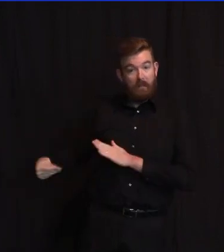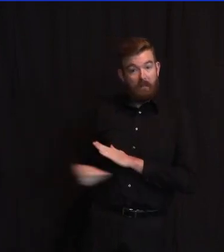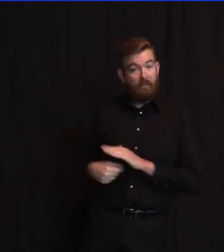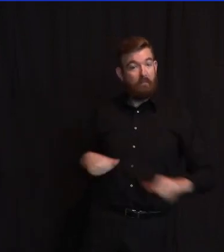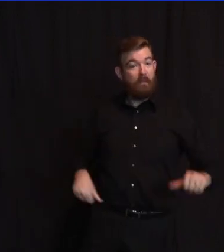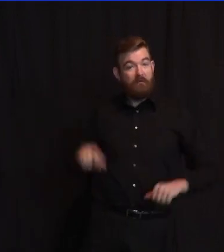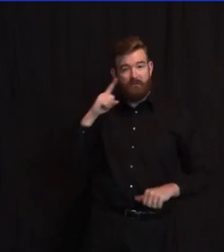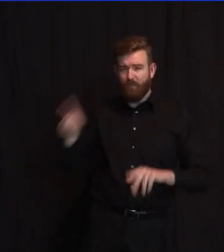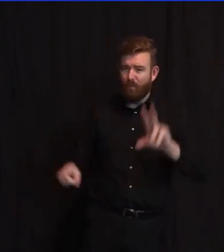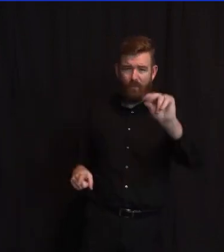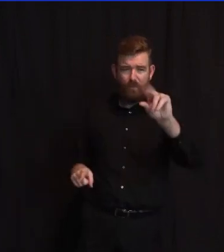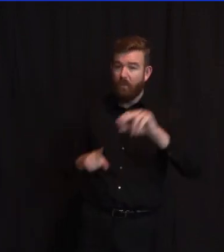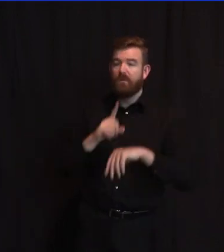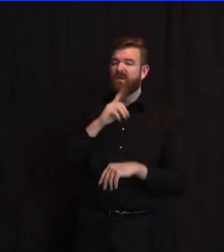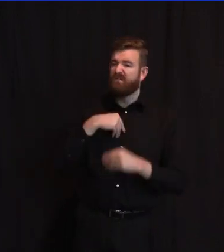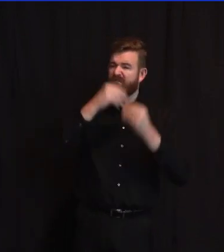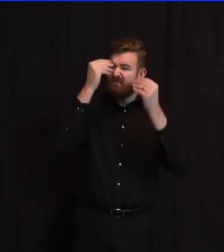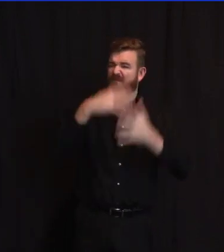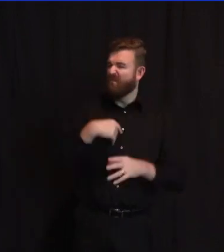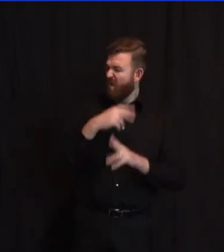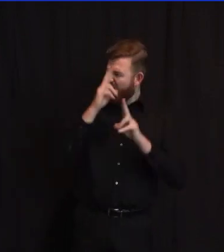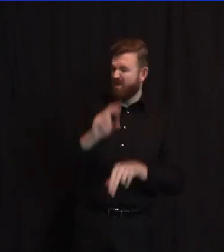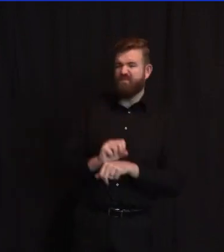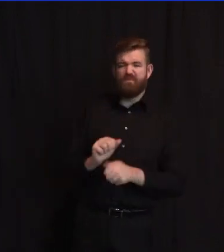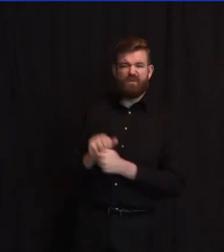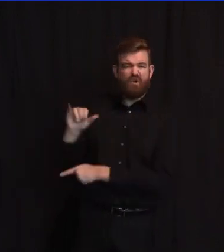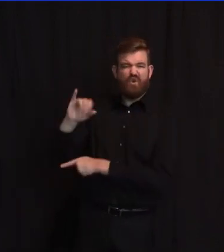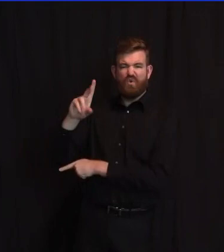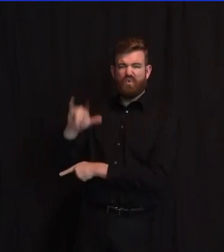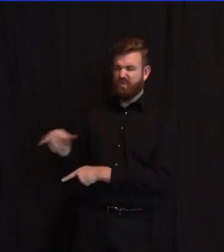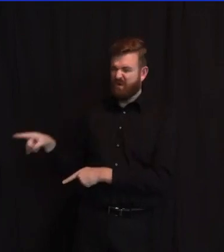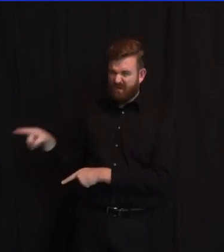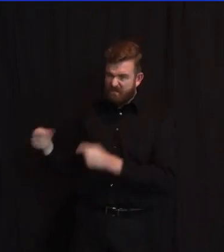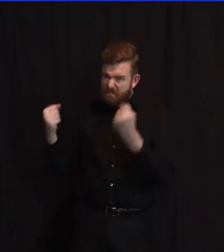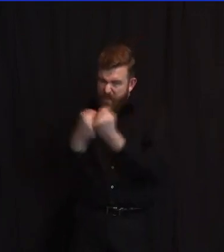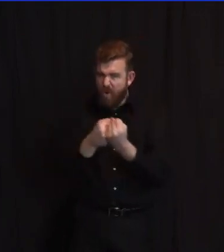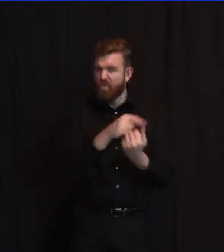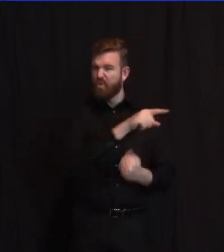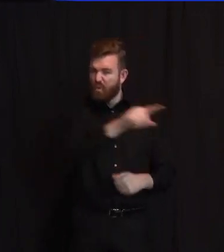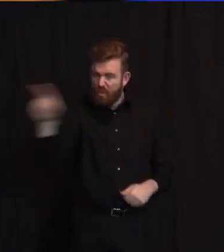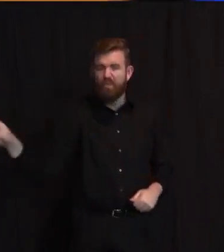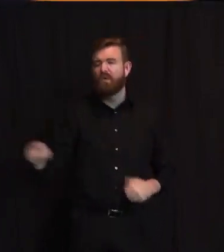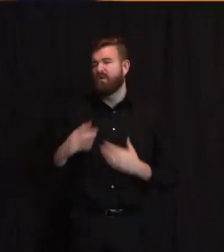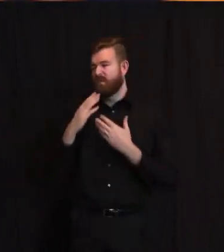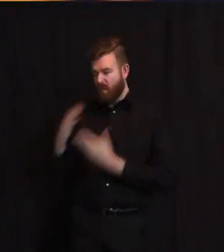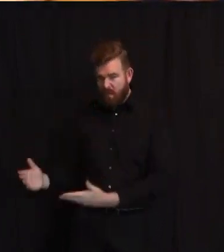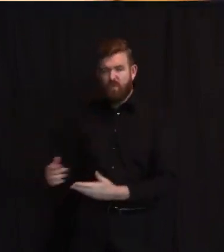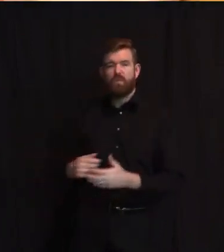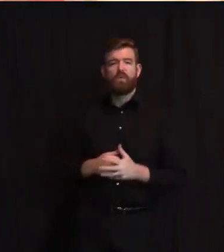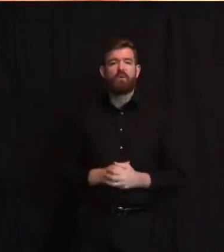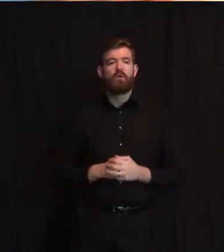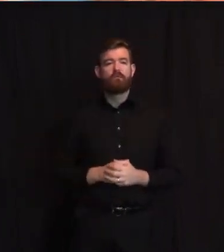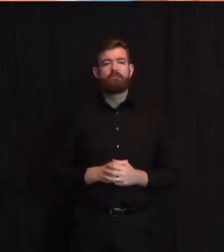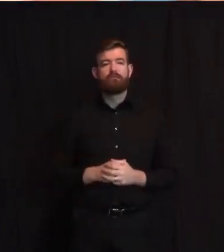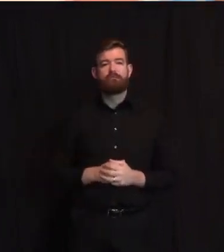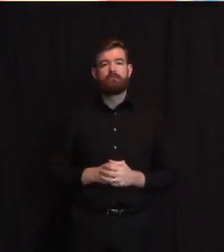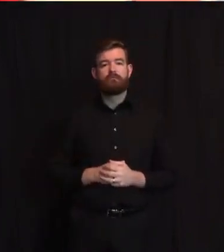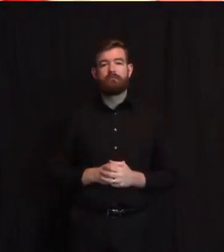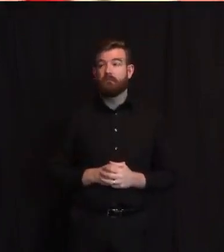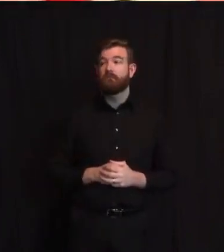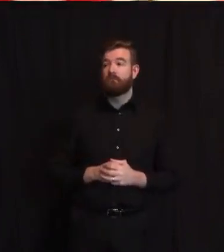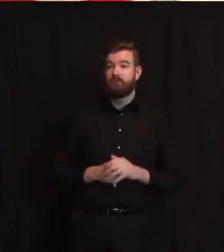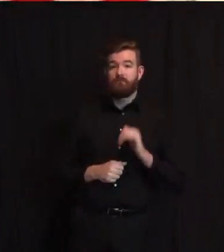is nothing short of the best. Thanks, Commissioner. Amen. And I'm a witness, I did not see any exchange